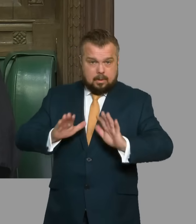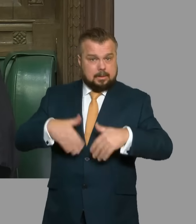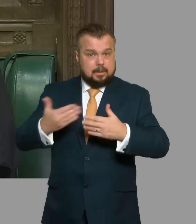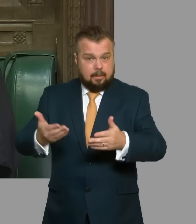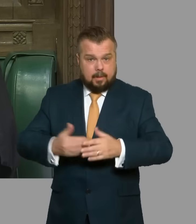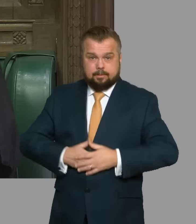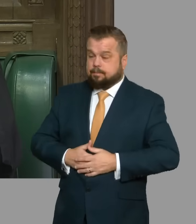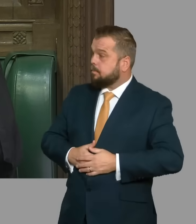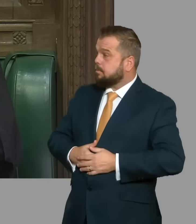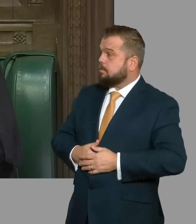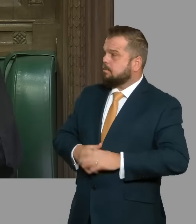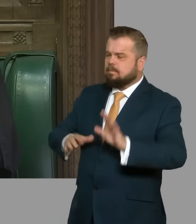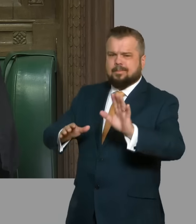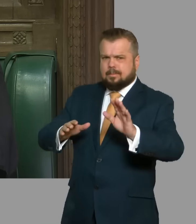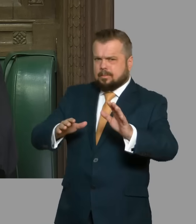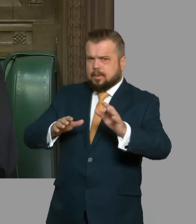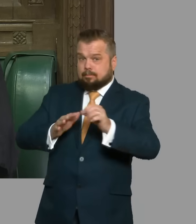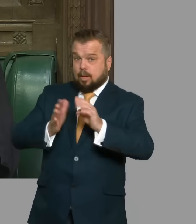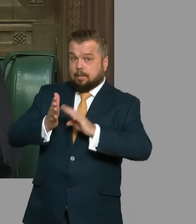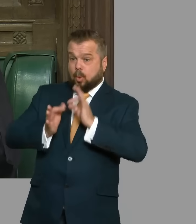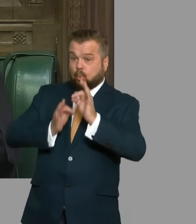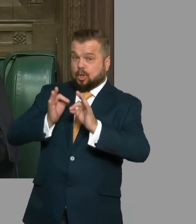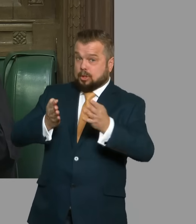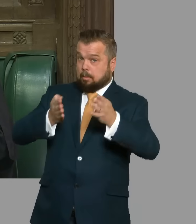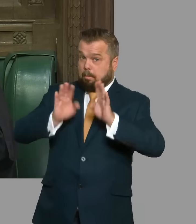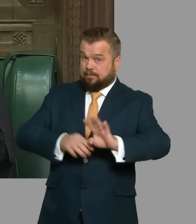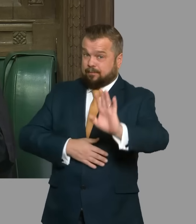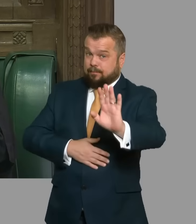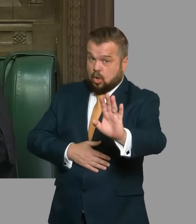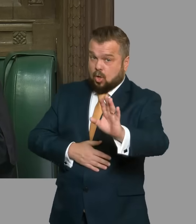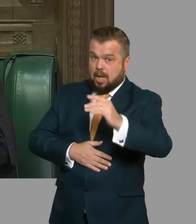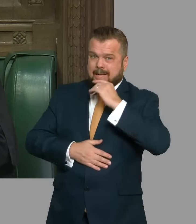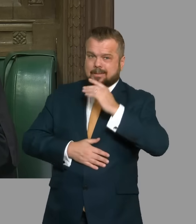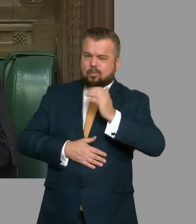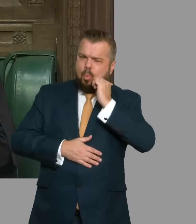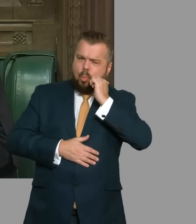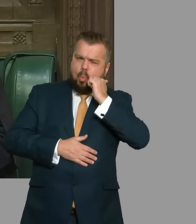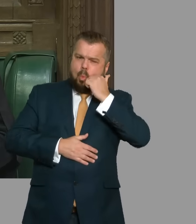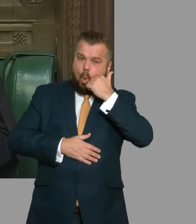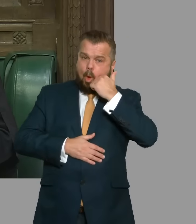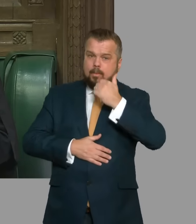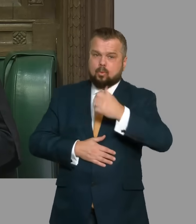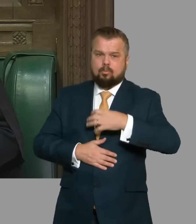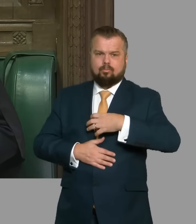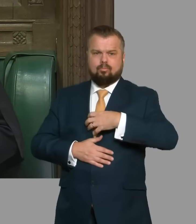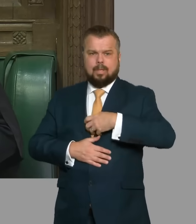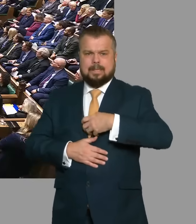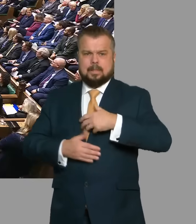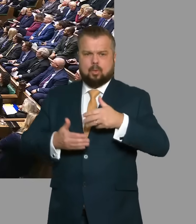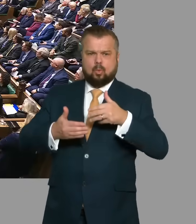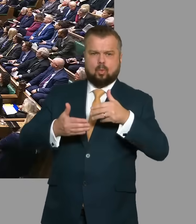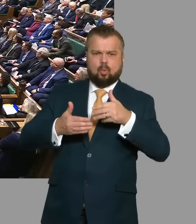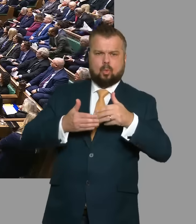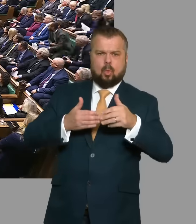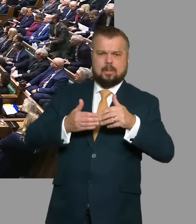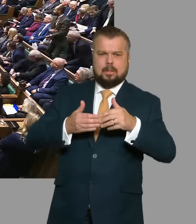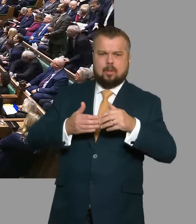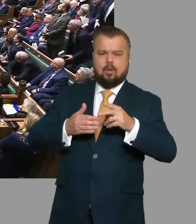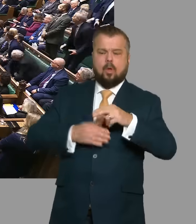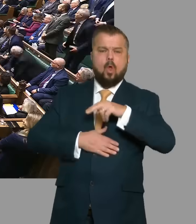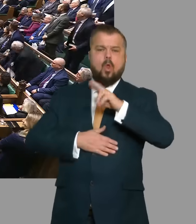his delegation, who are with us in the gallery today. We start with questions to Prime Minister Dr. Jeevan Sanda.